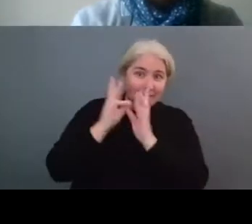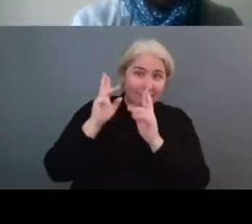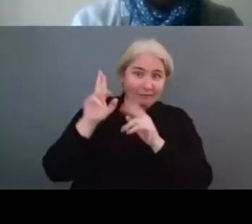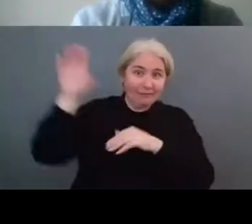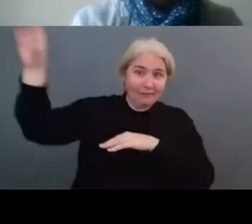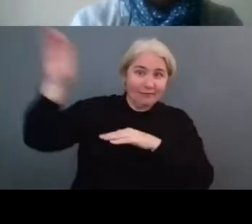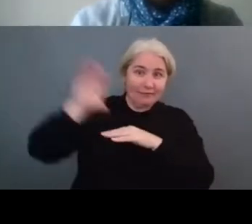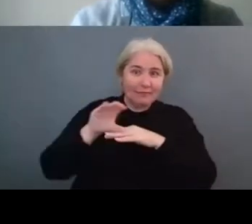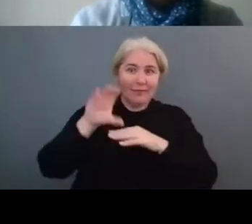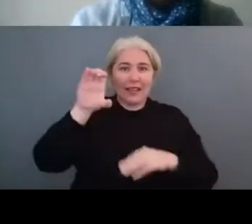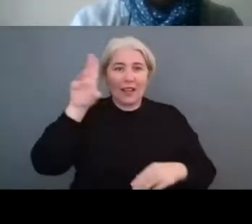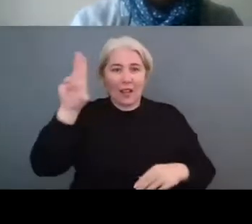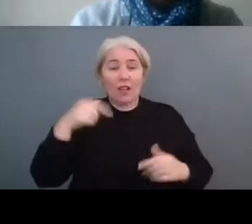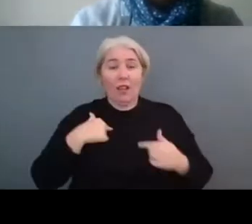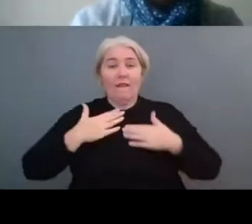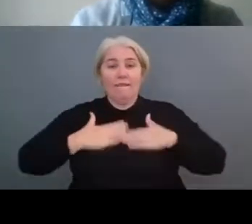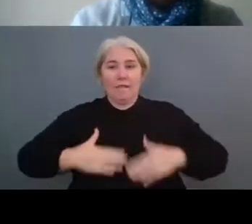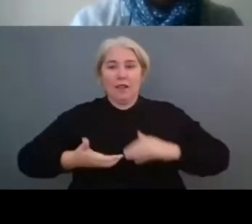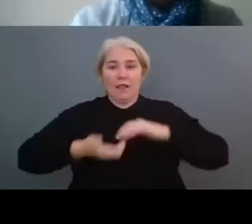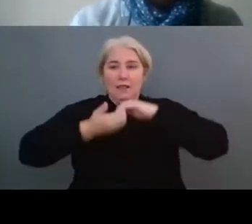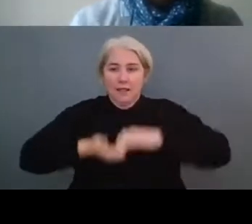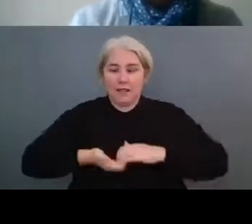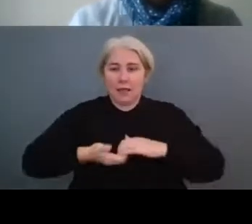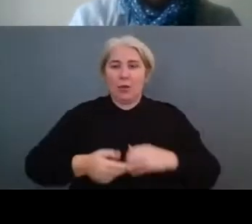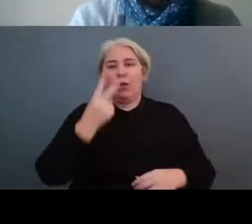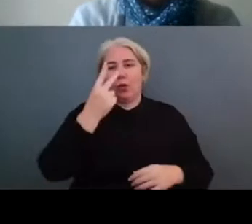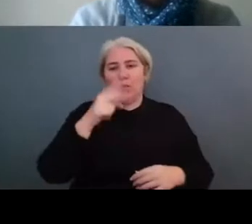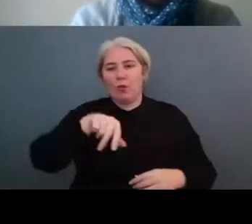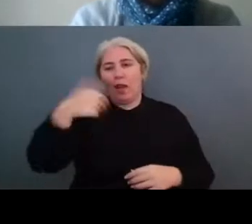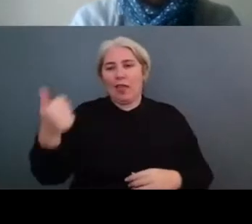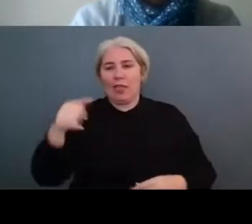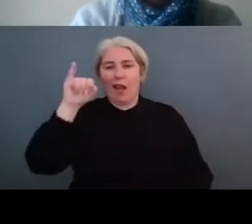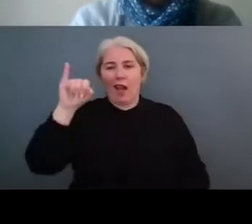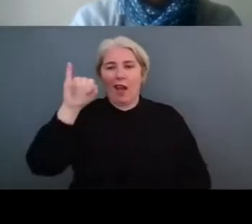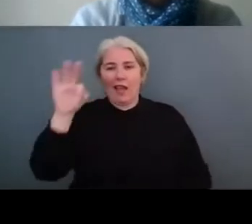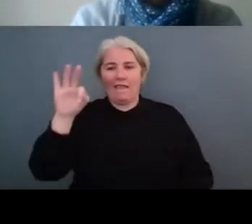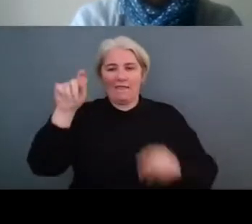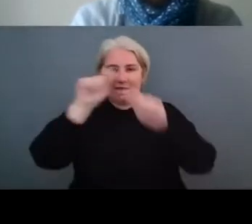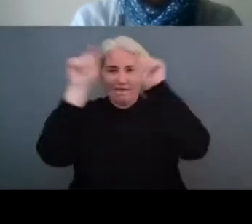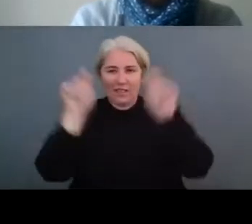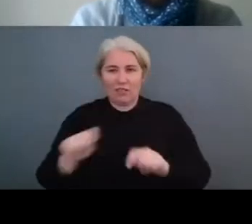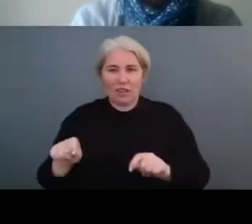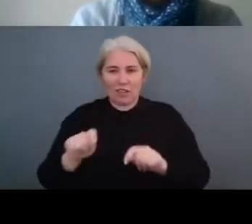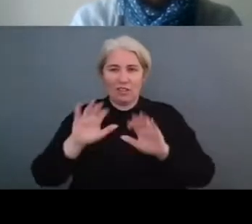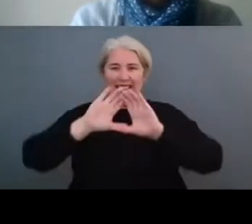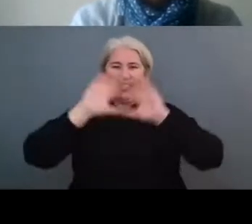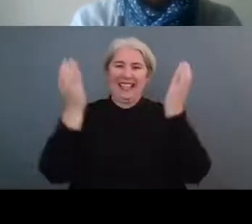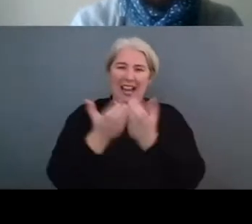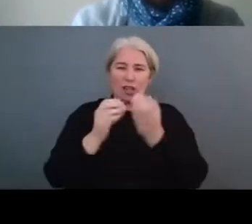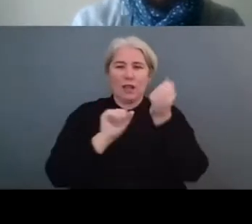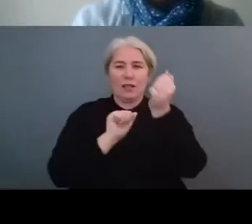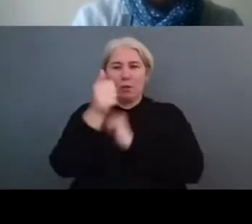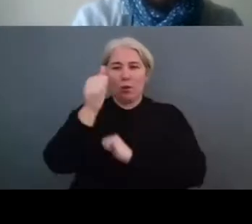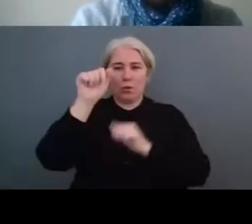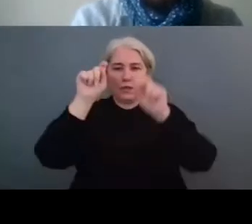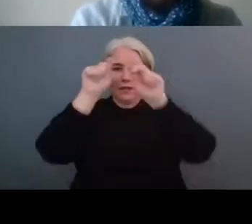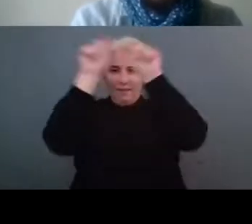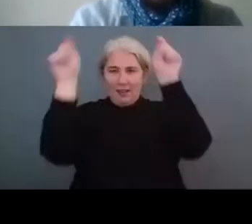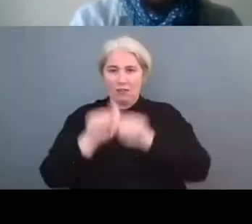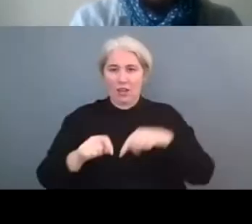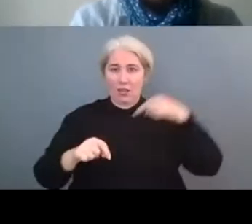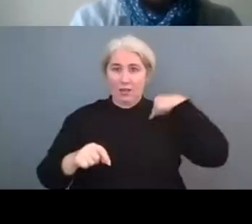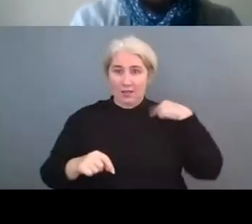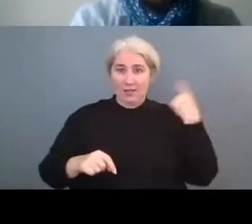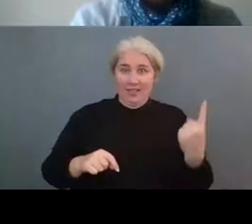support is a cooperation with two other IFs and their national entities. So I'm looking forward to being able to report on that next year, maybe at